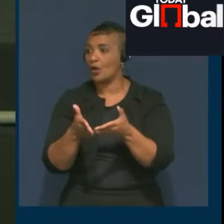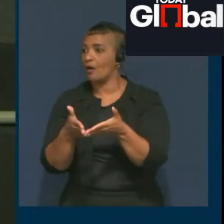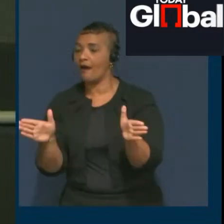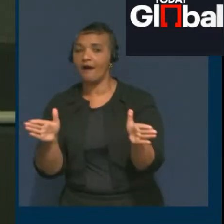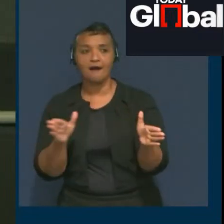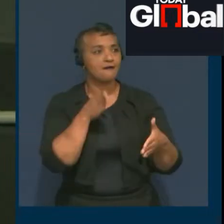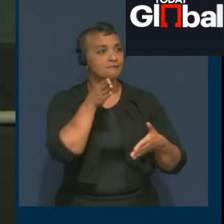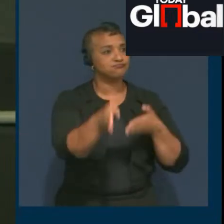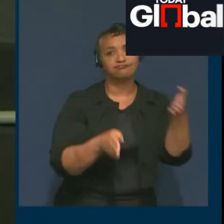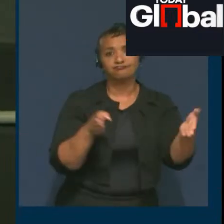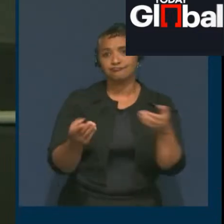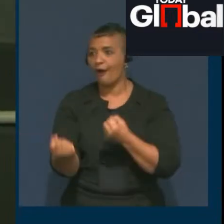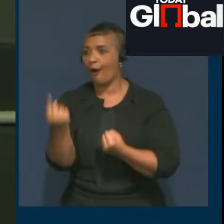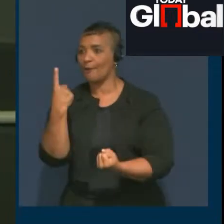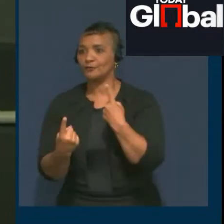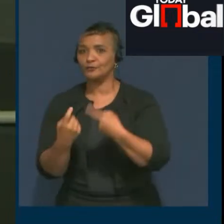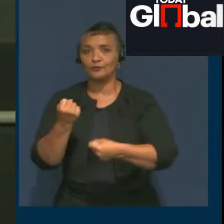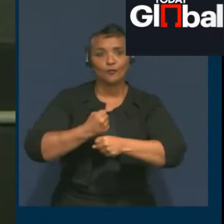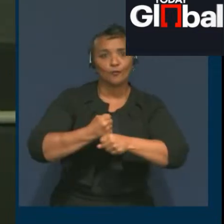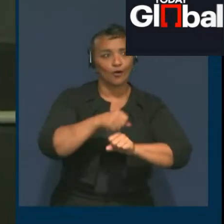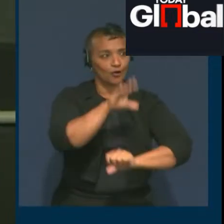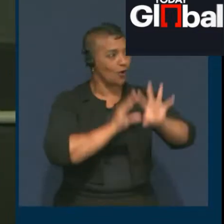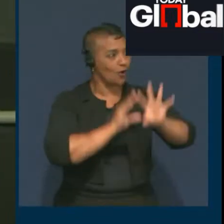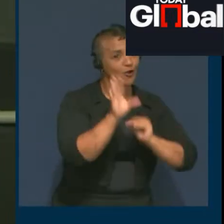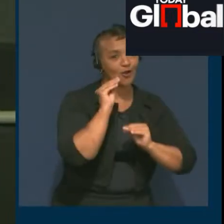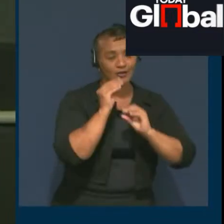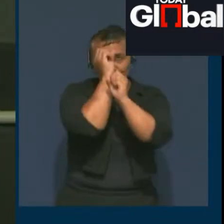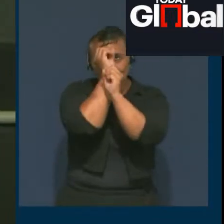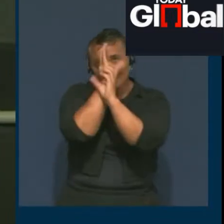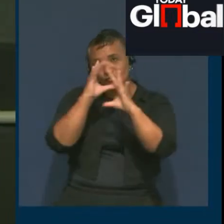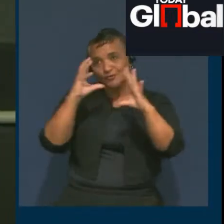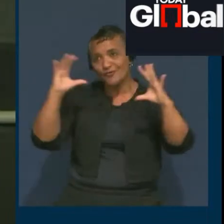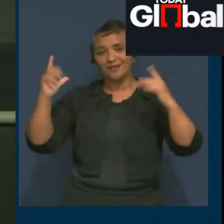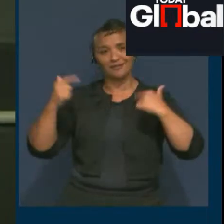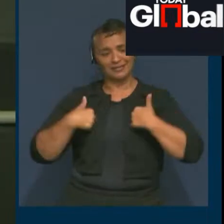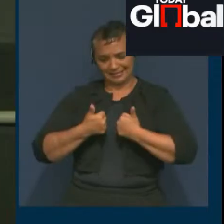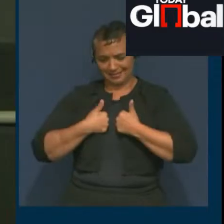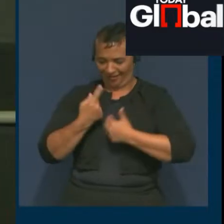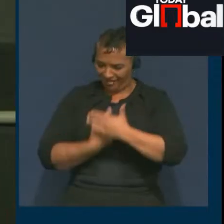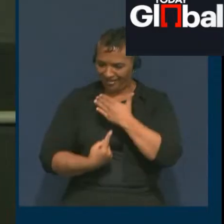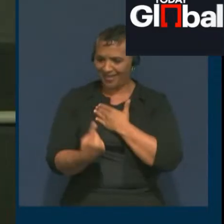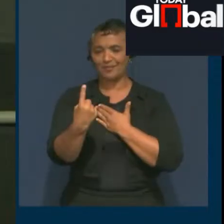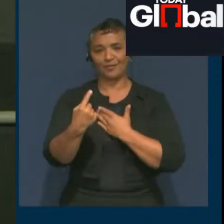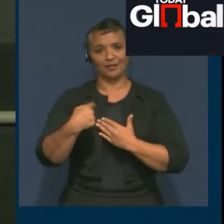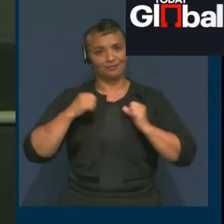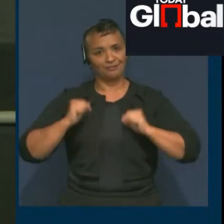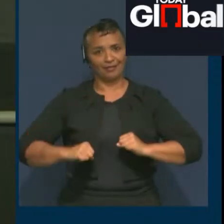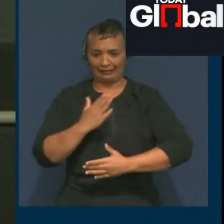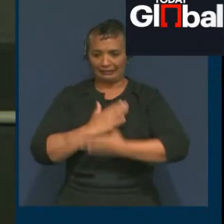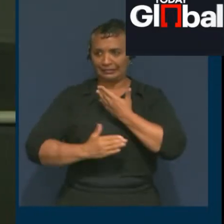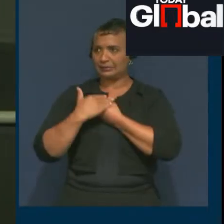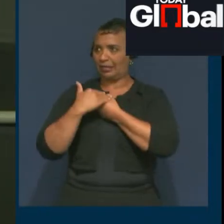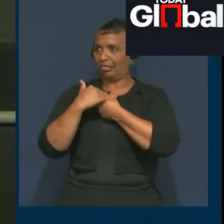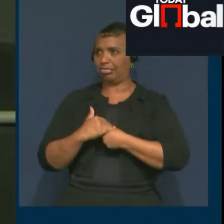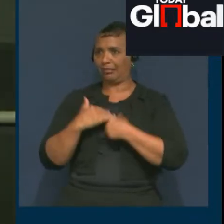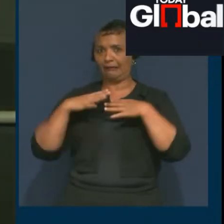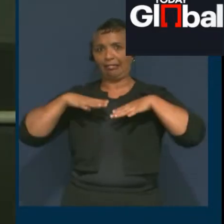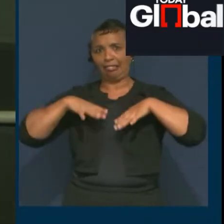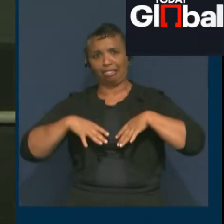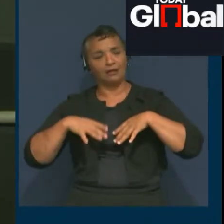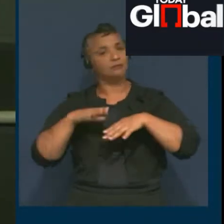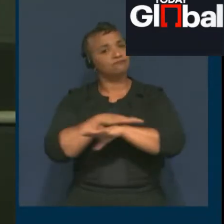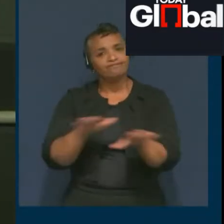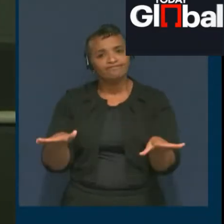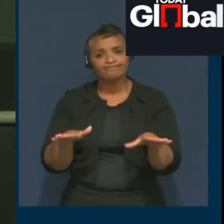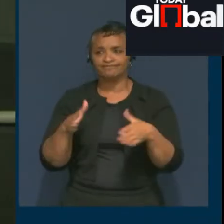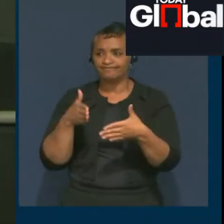work, create, participate, decide, and dream, and to live with independence and dignity without disability or the barriers surrounding